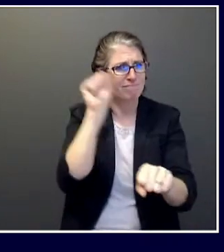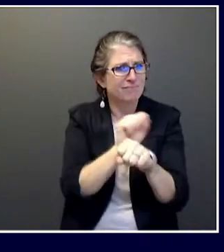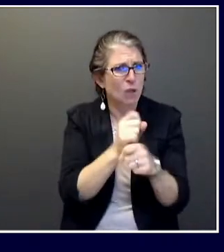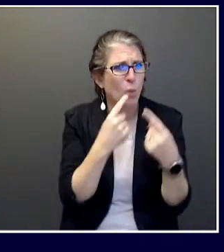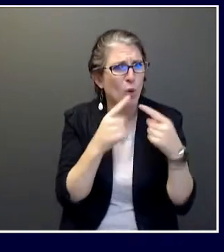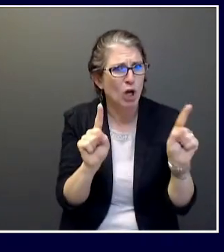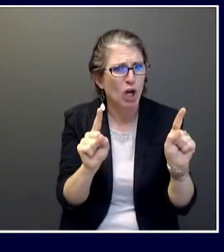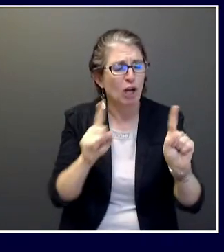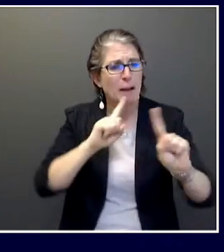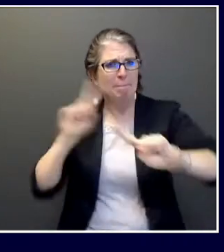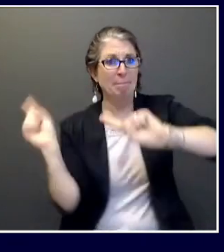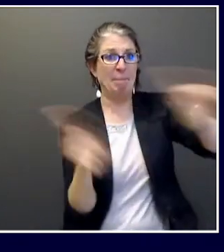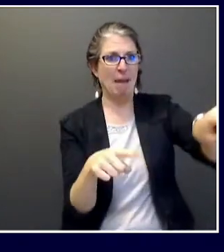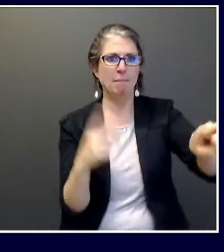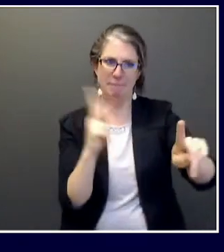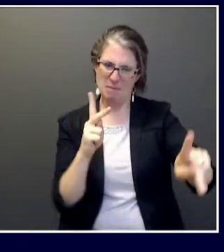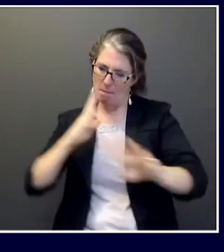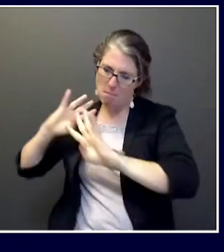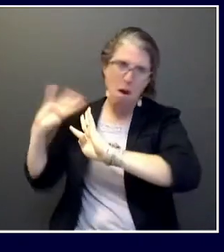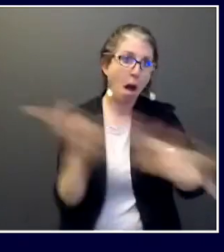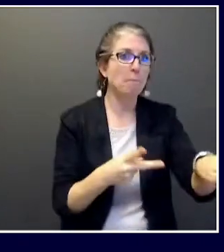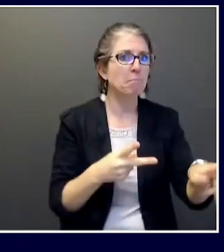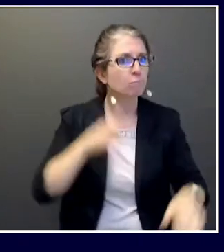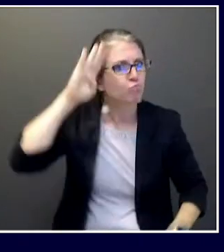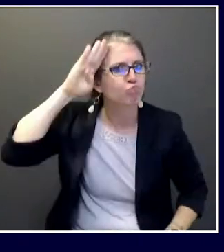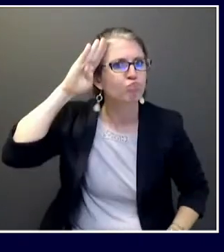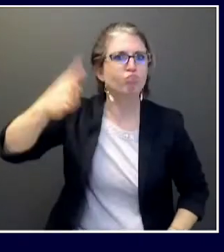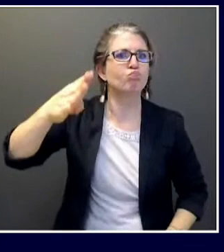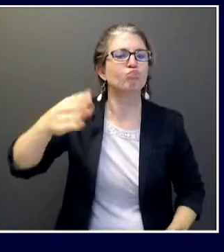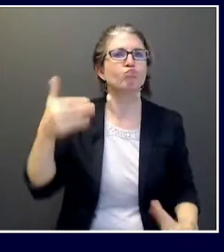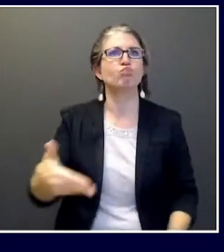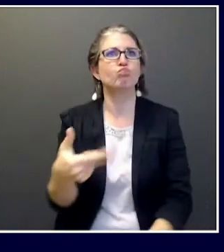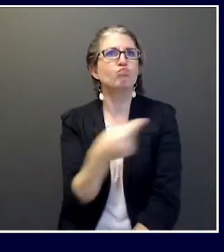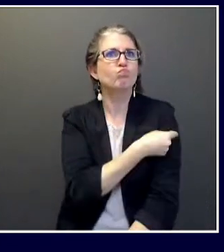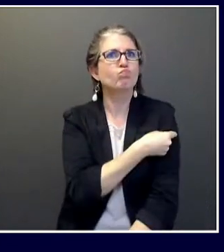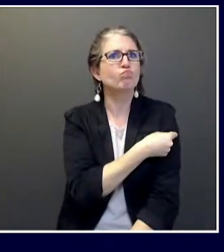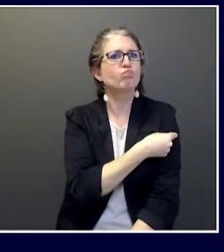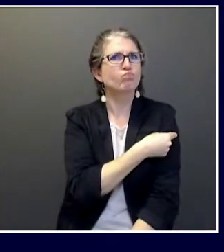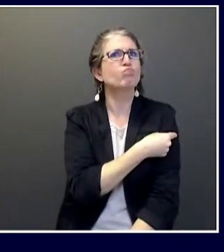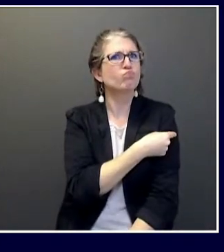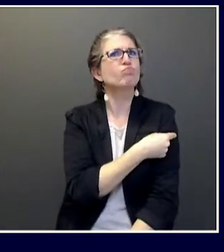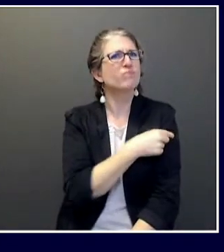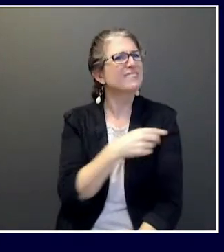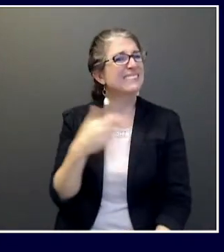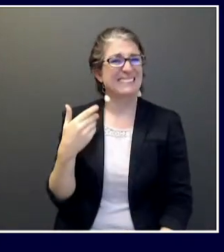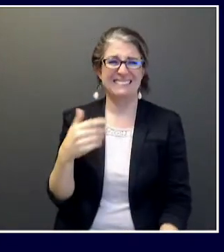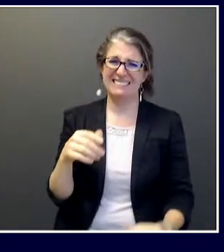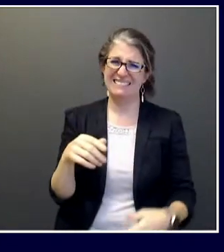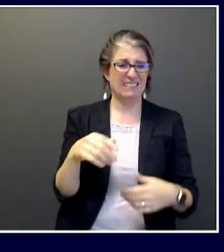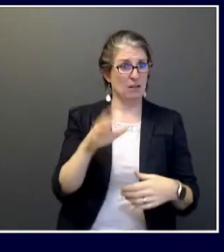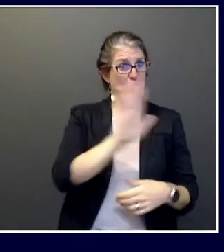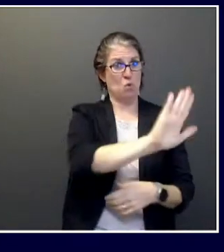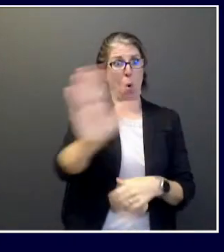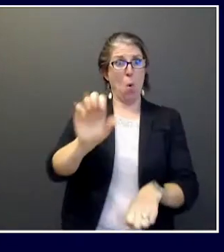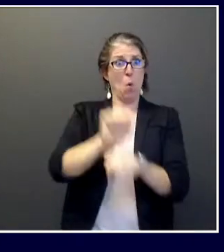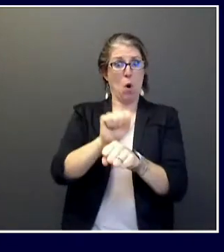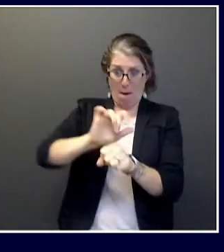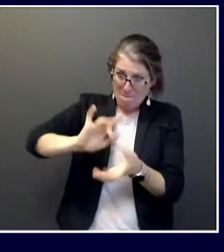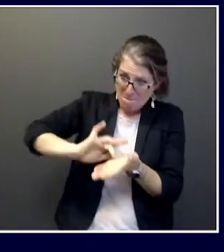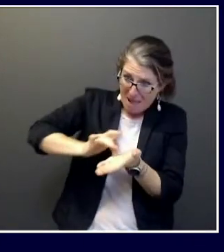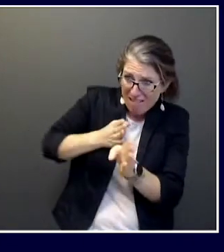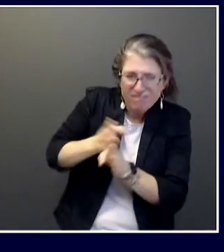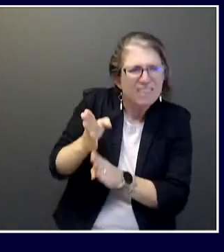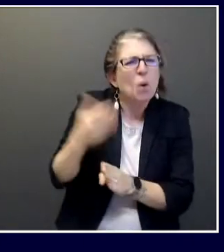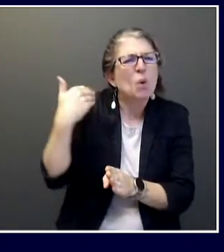high-risk settings. These workers are putting themselves at risk. We've seen over 6,000 healthcare workers in Maine get COVID-19, as well